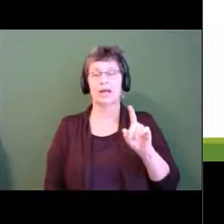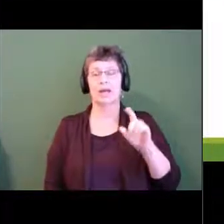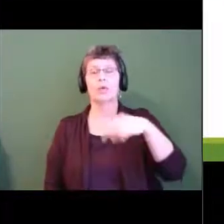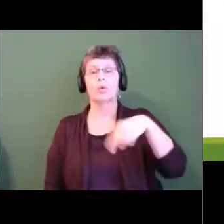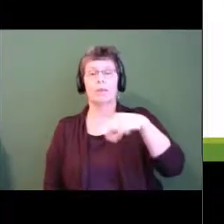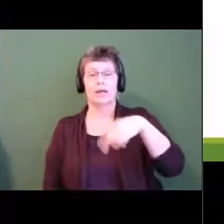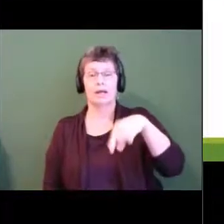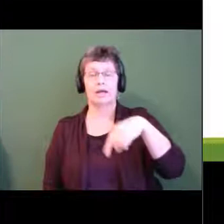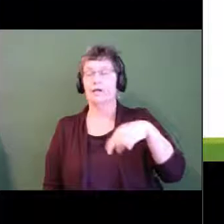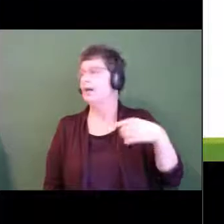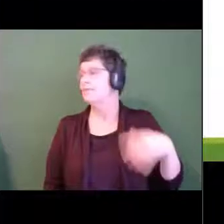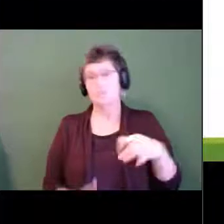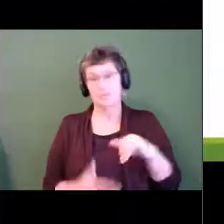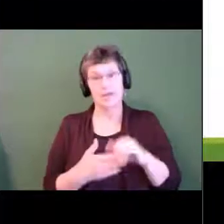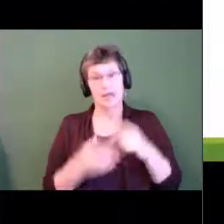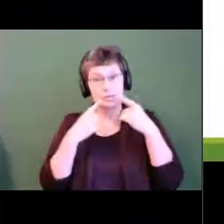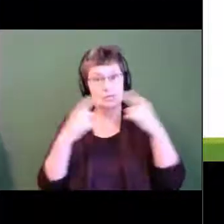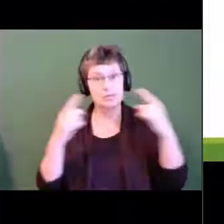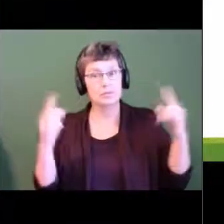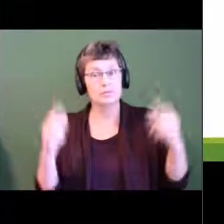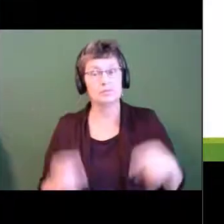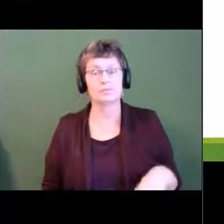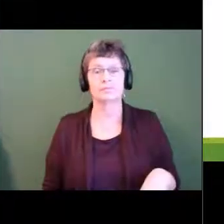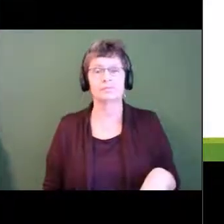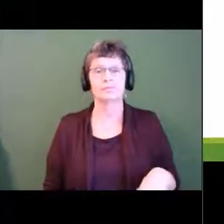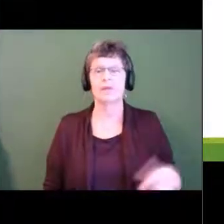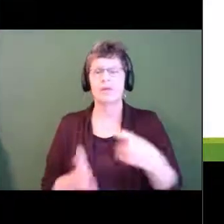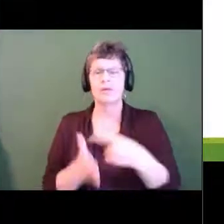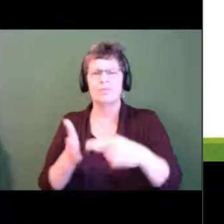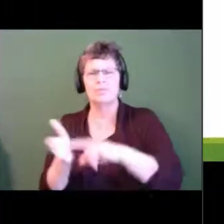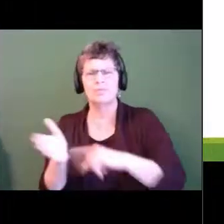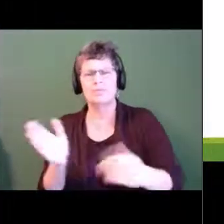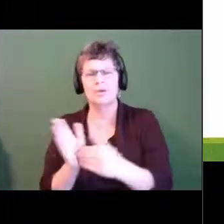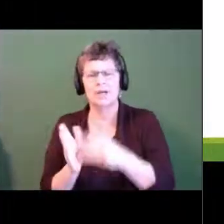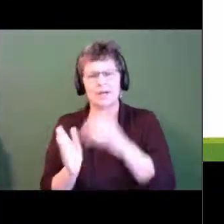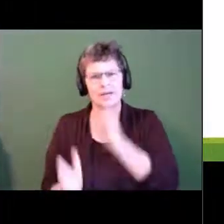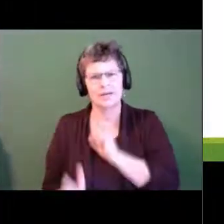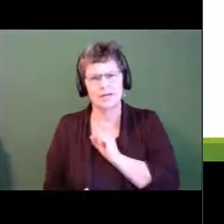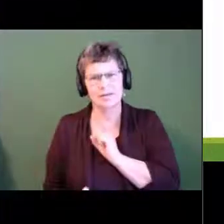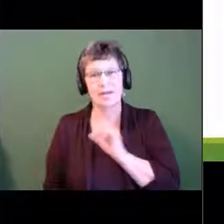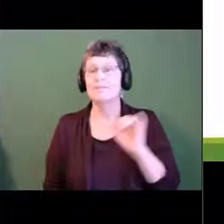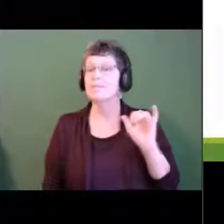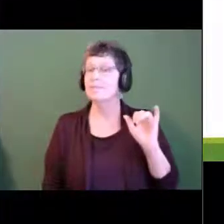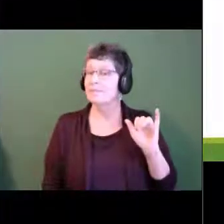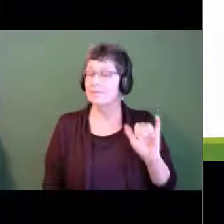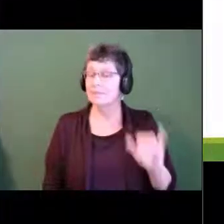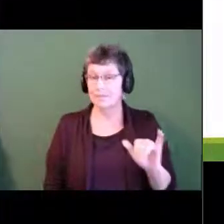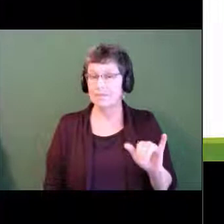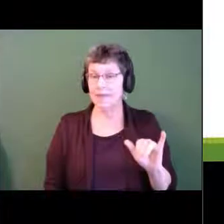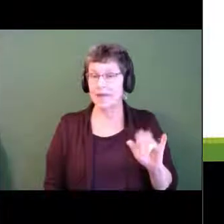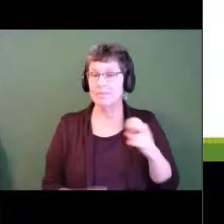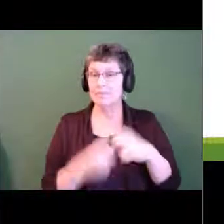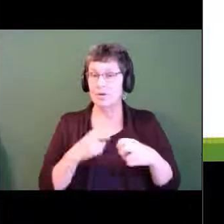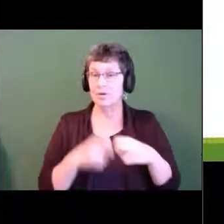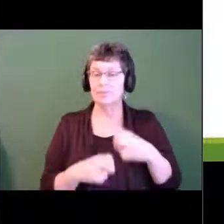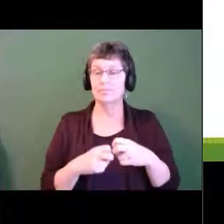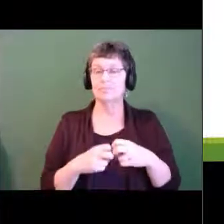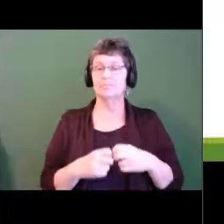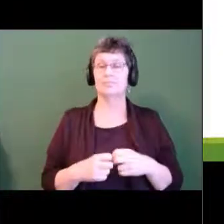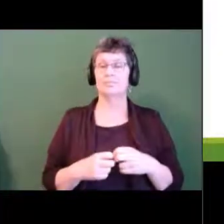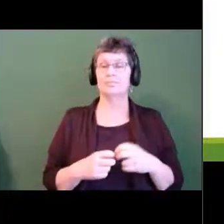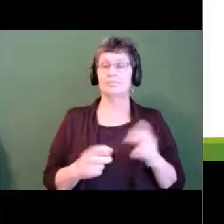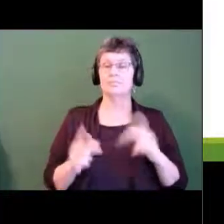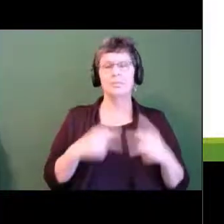successful. Ageism is a big issue because although there are no typical older people, society often views older